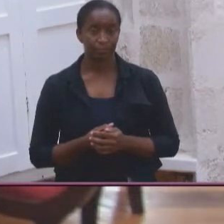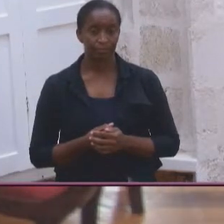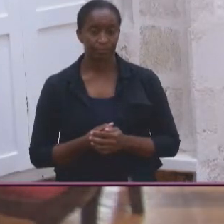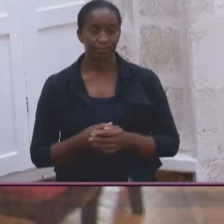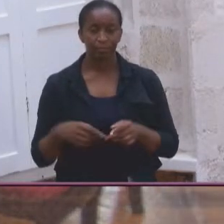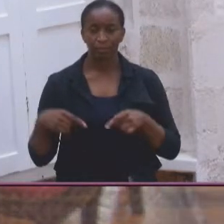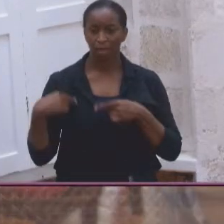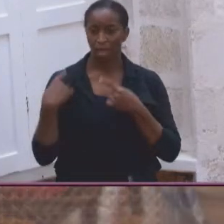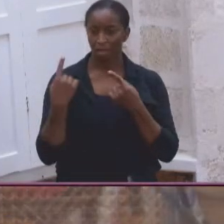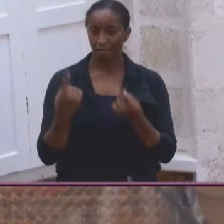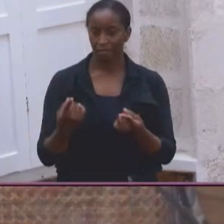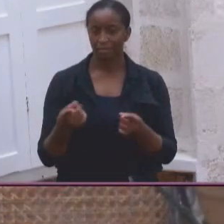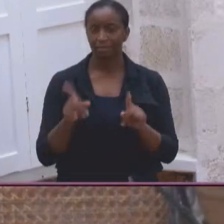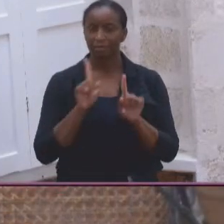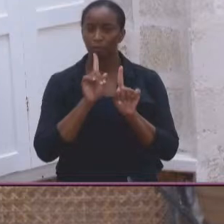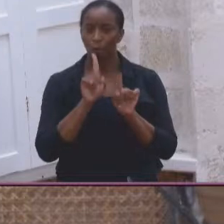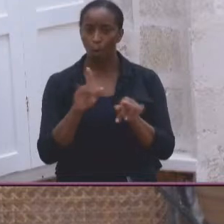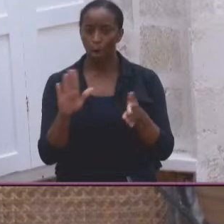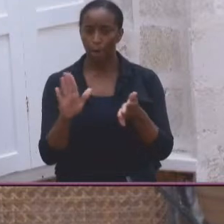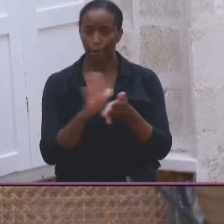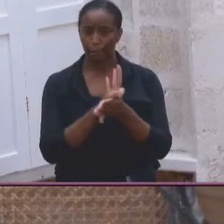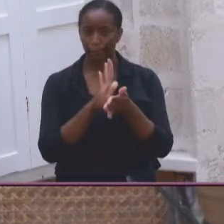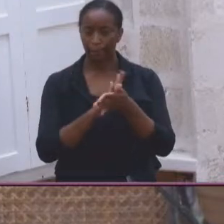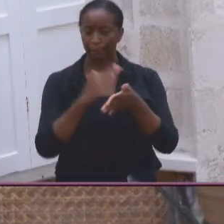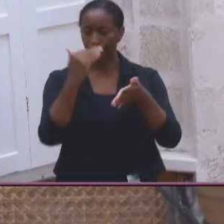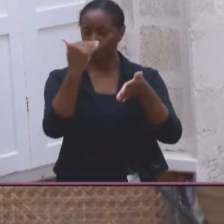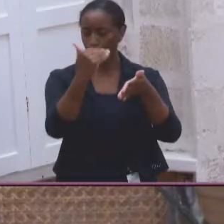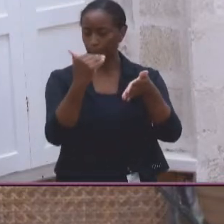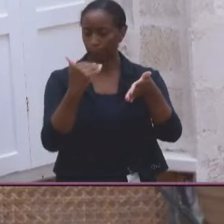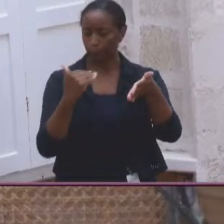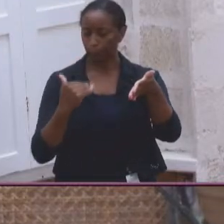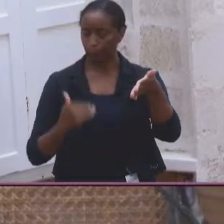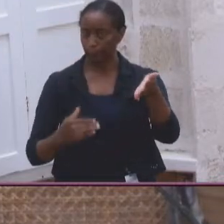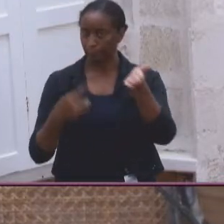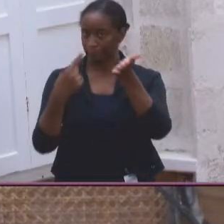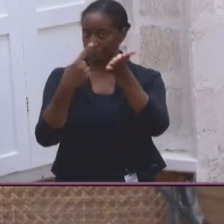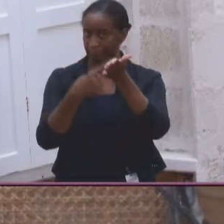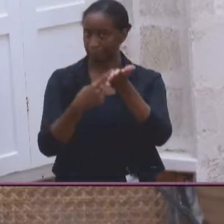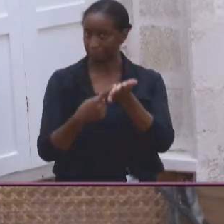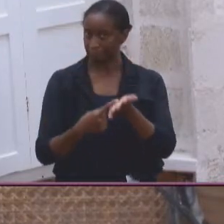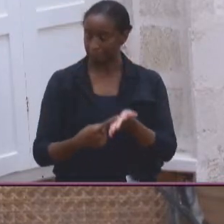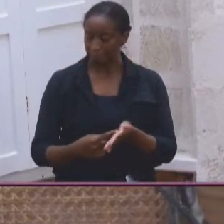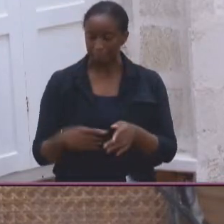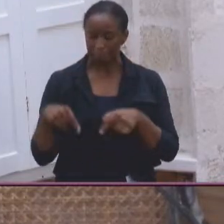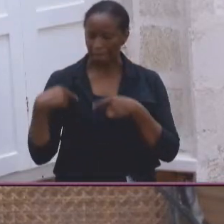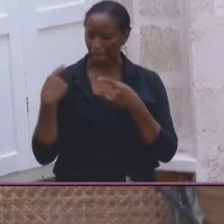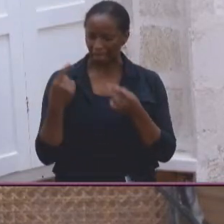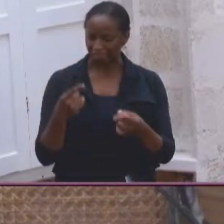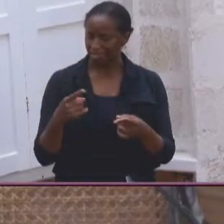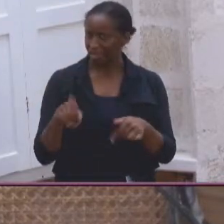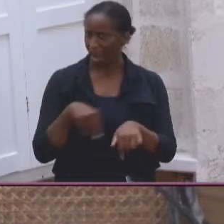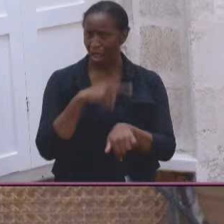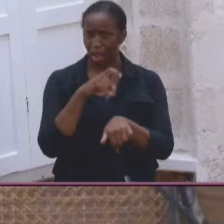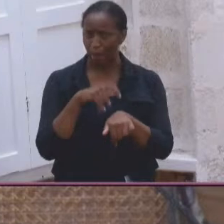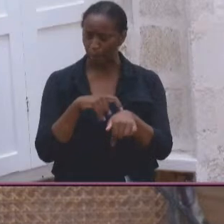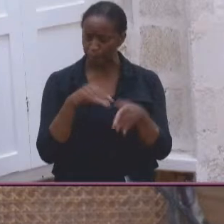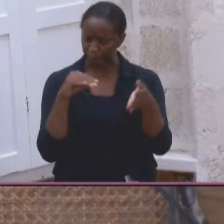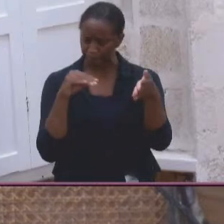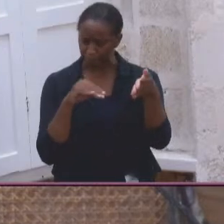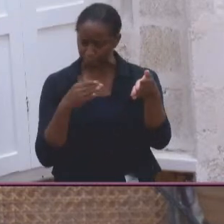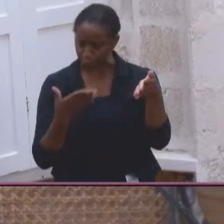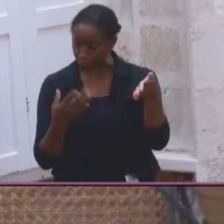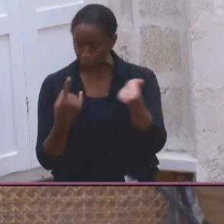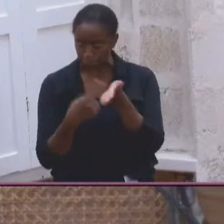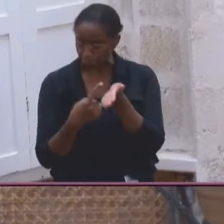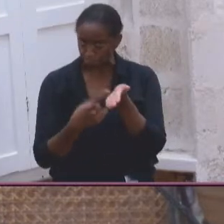are finally disposing of this bill today and the amendment, and also that we were graced with the presence